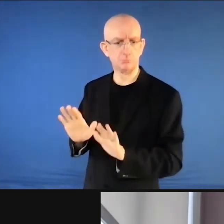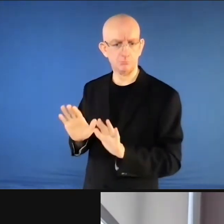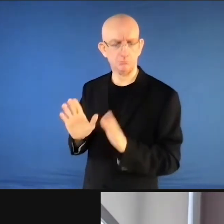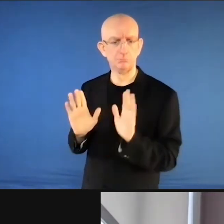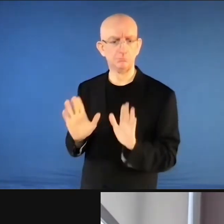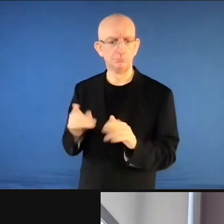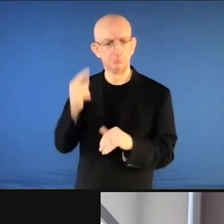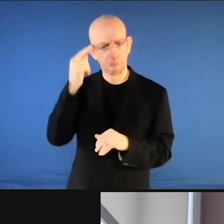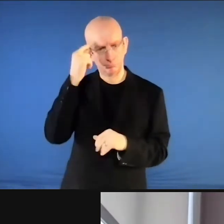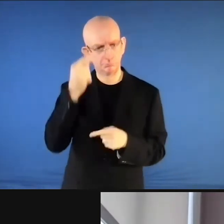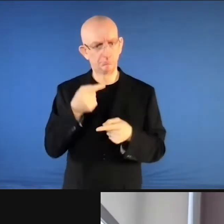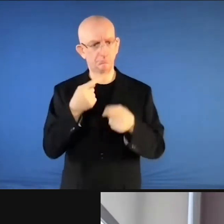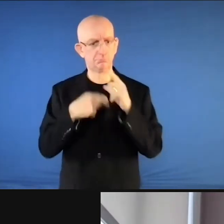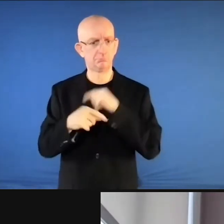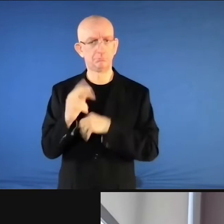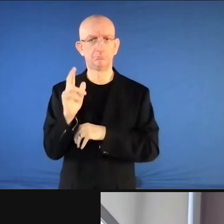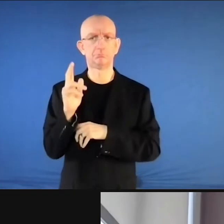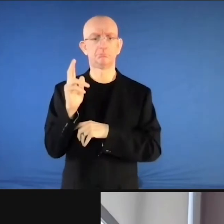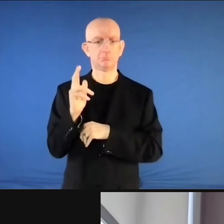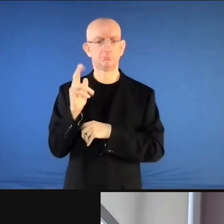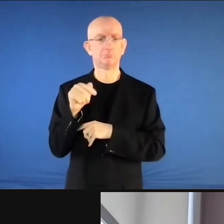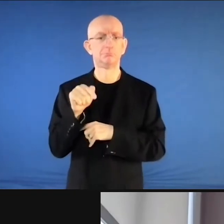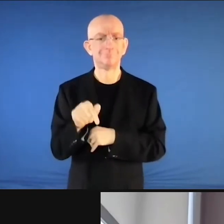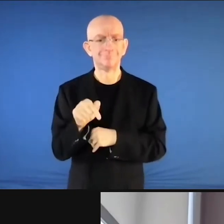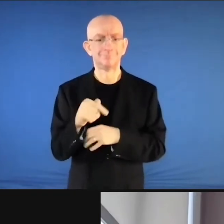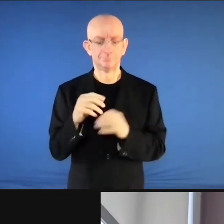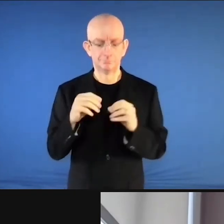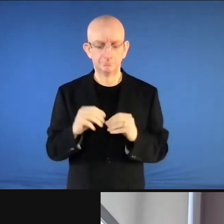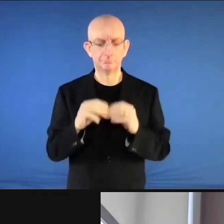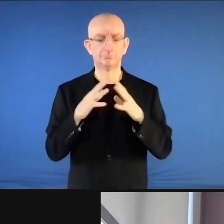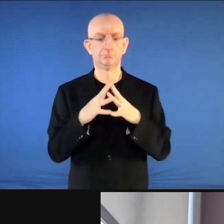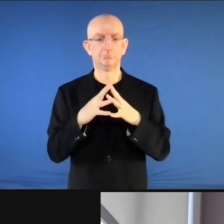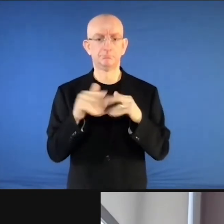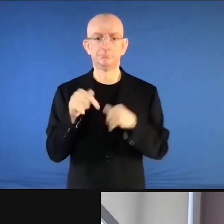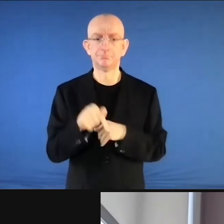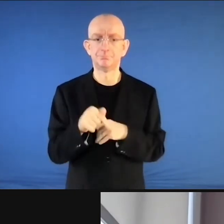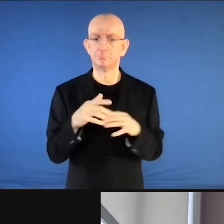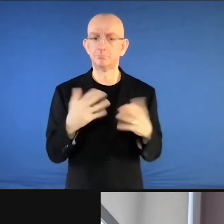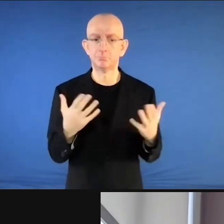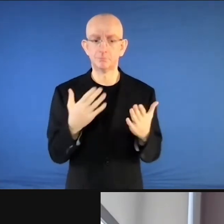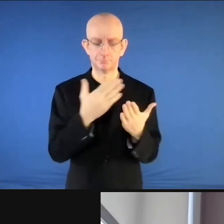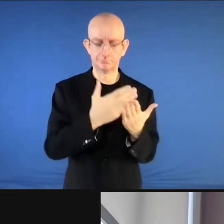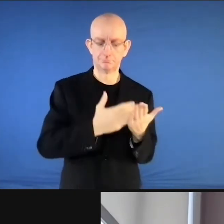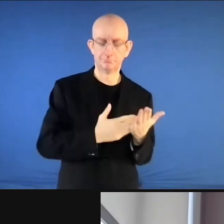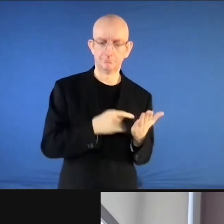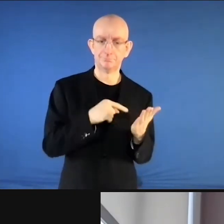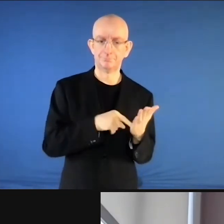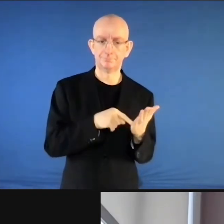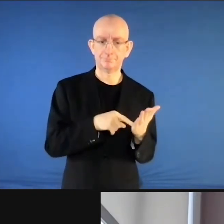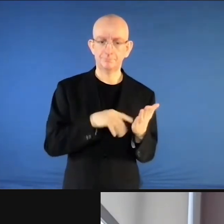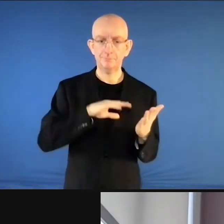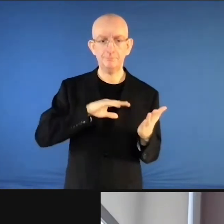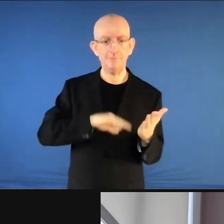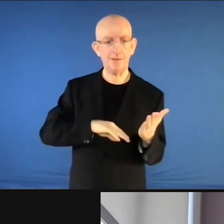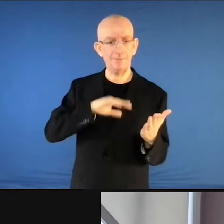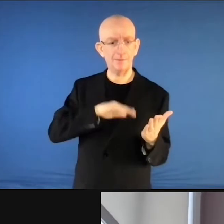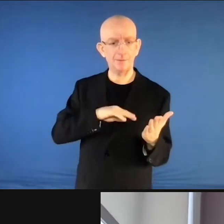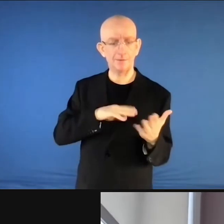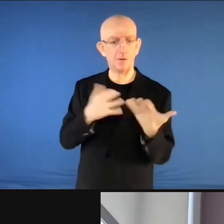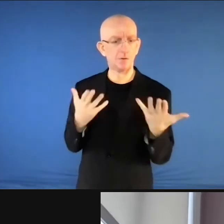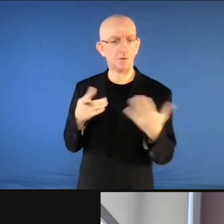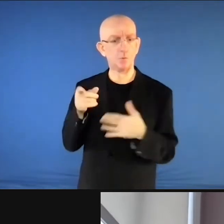if you could elaborate a bit more. What did the development process look like, and if you could highlight some of the